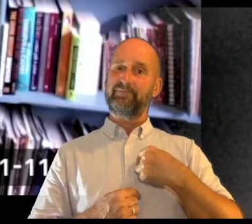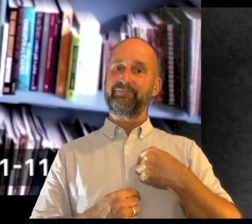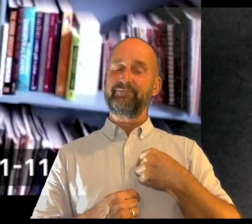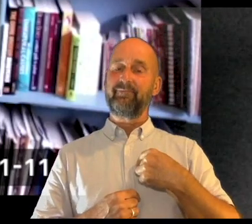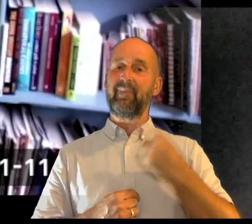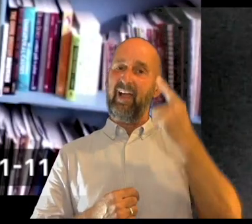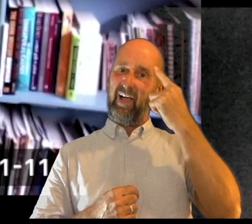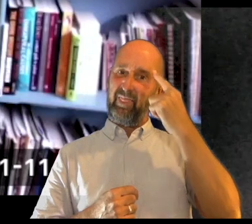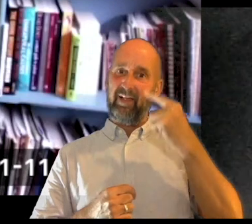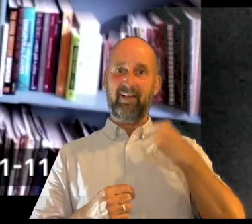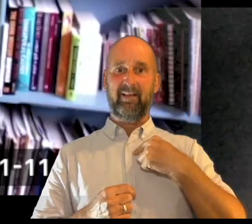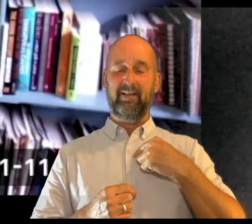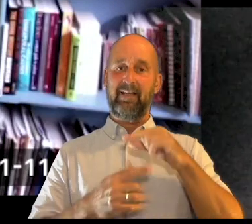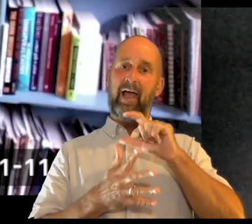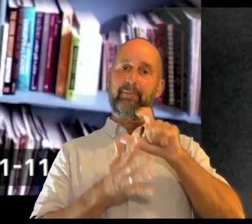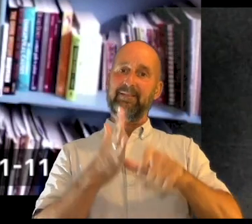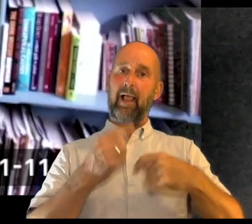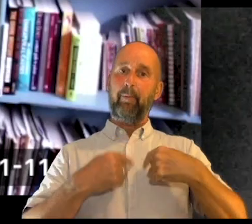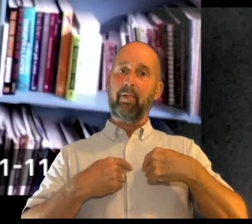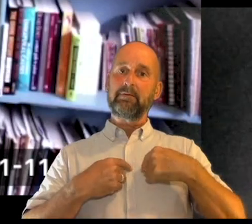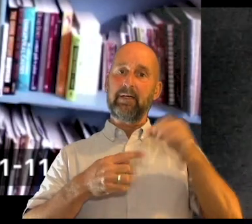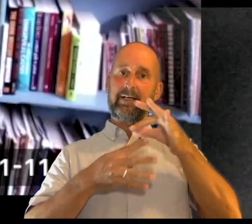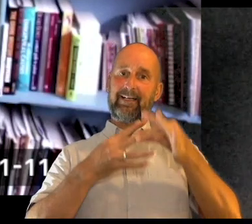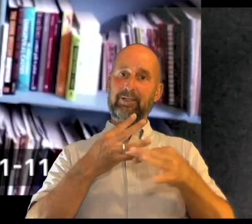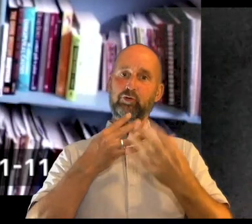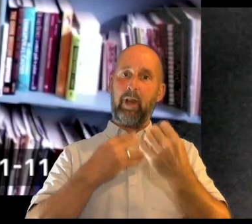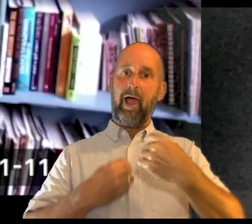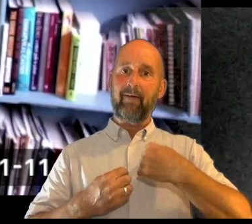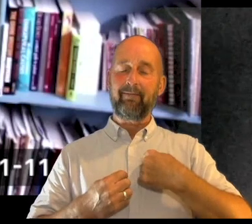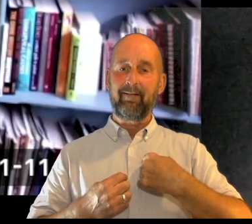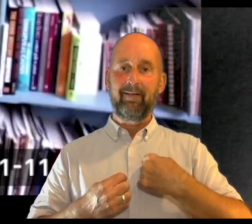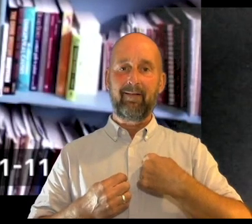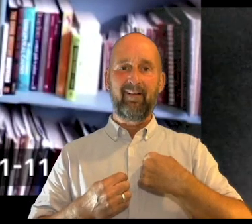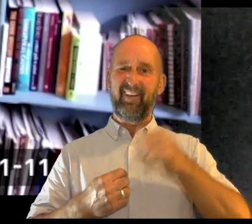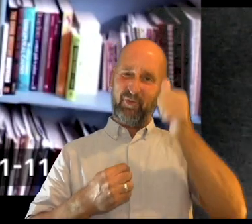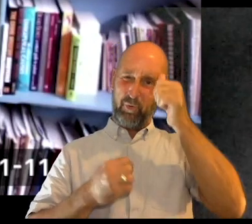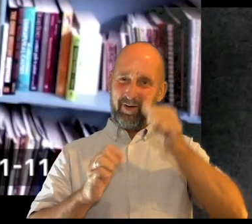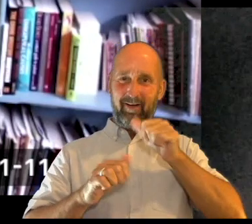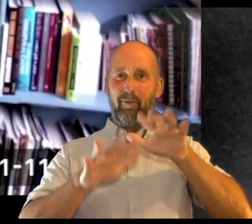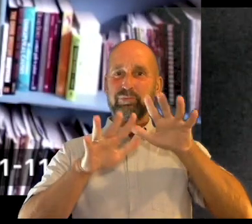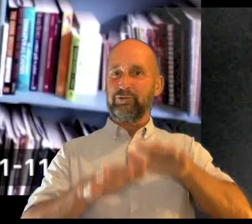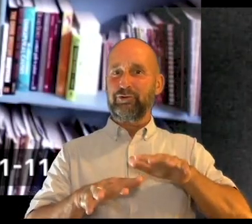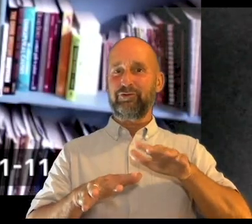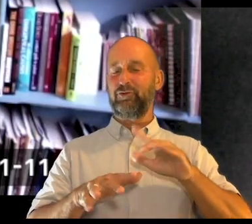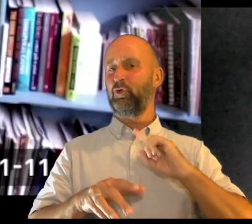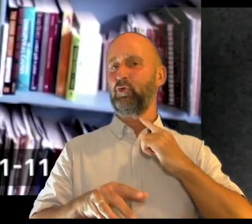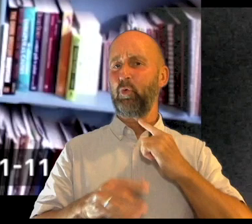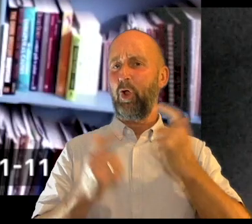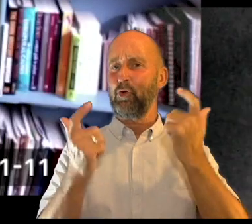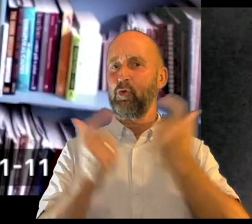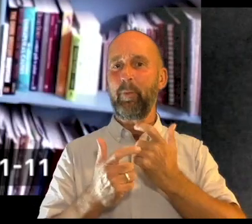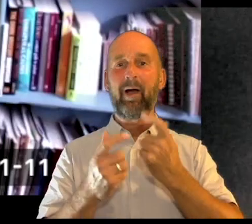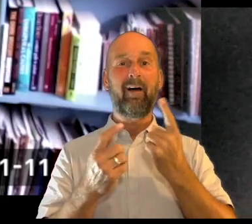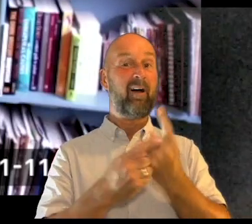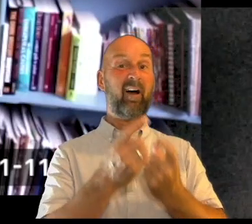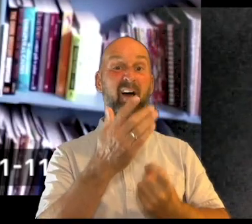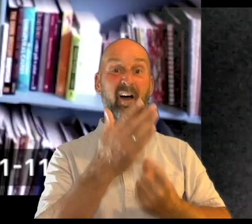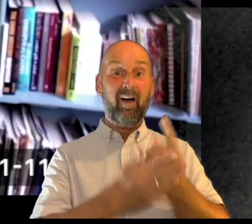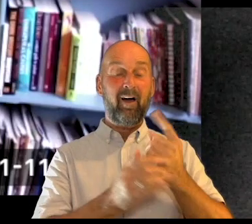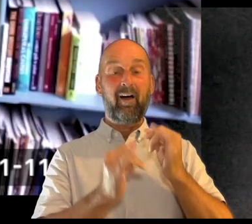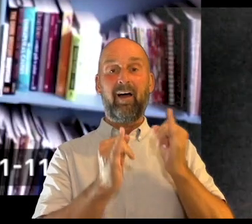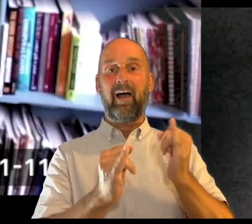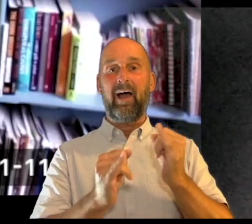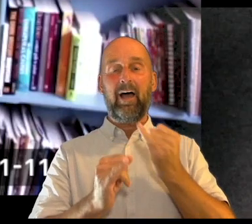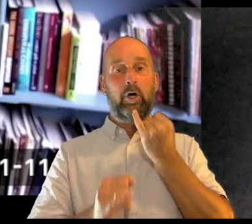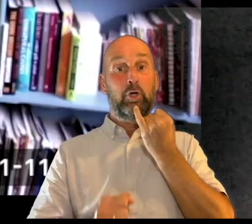a condition and a disability. And, you know, it's that great British black humour, isn't it? When everything goes I'm trying